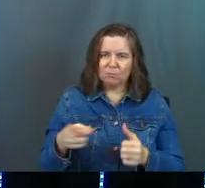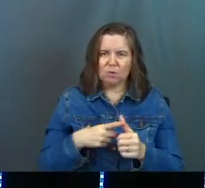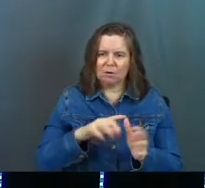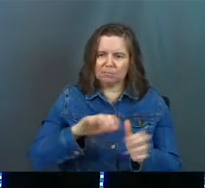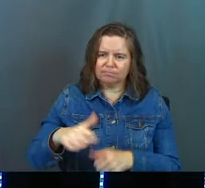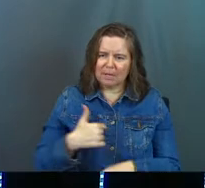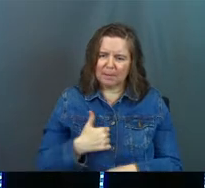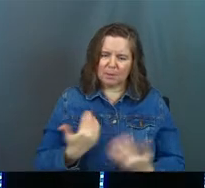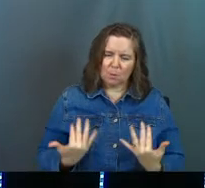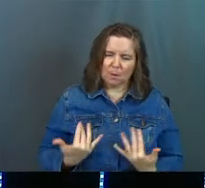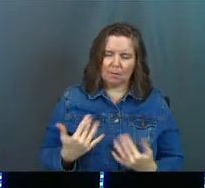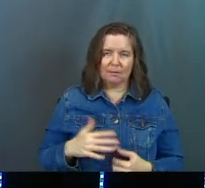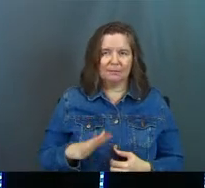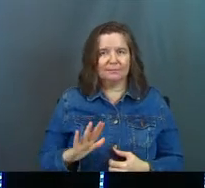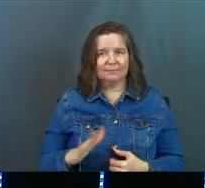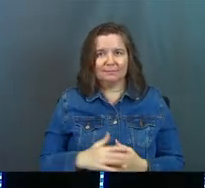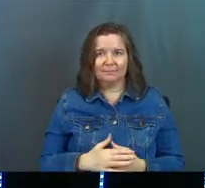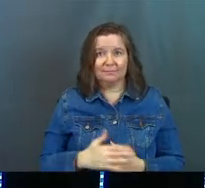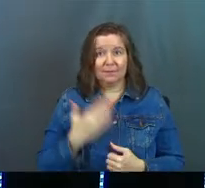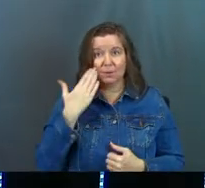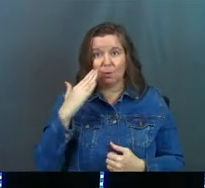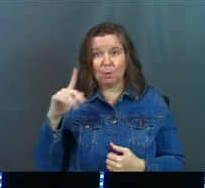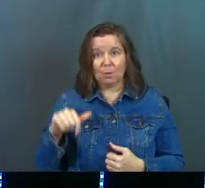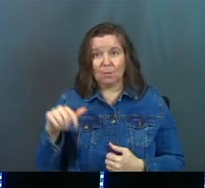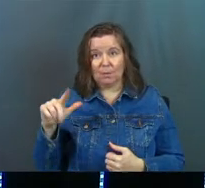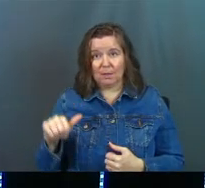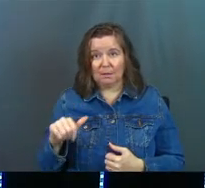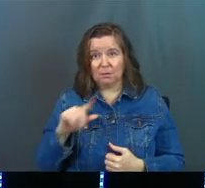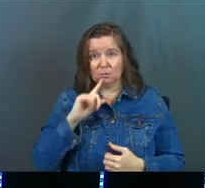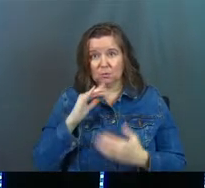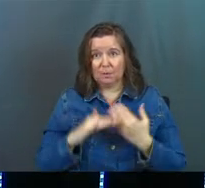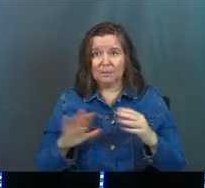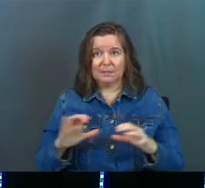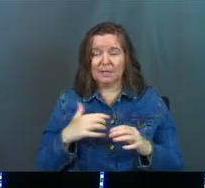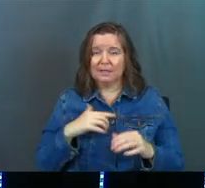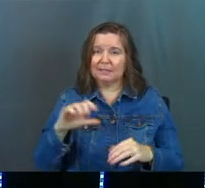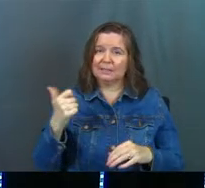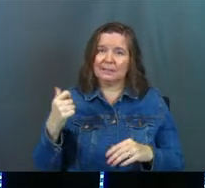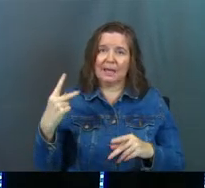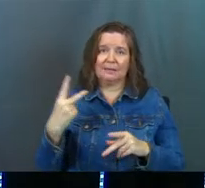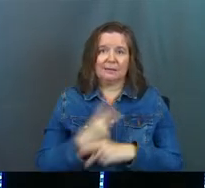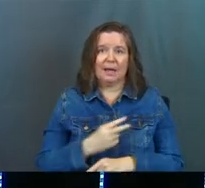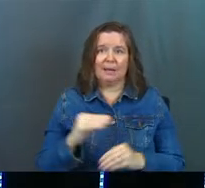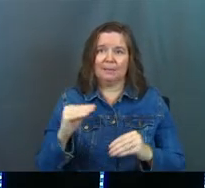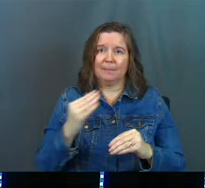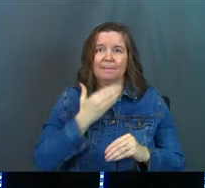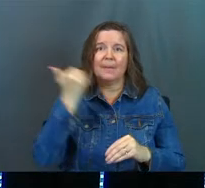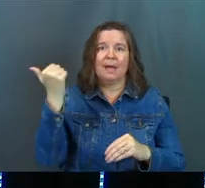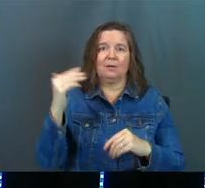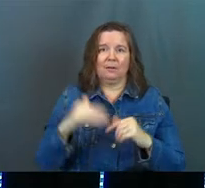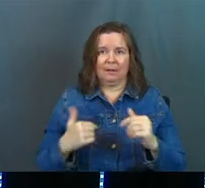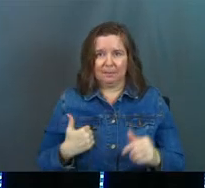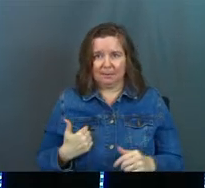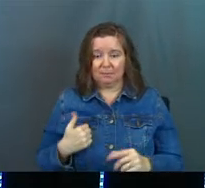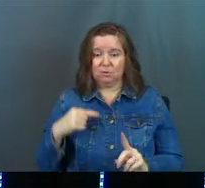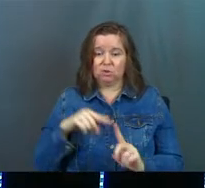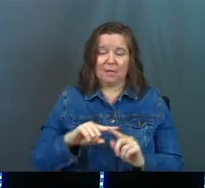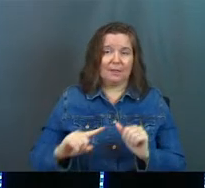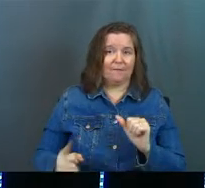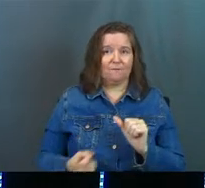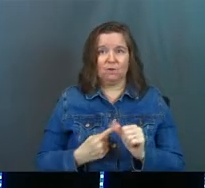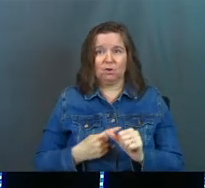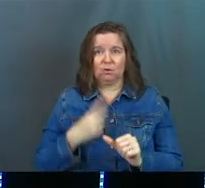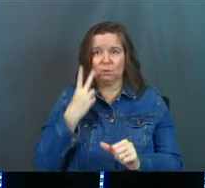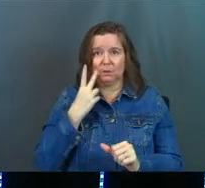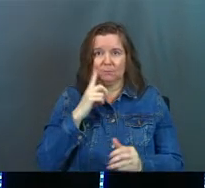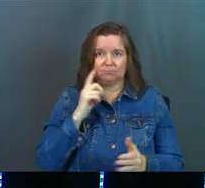Because, again, you don't know Linda Trueblood. She does this 10 times more than I do. She's the first